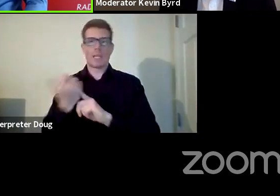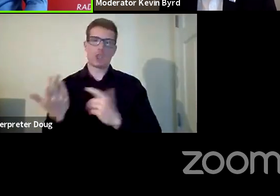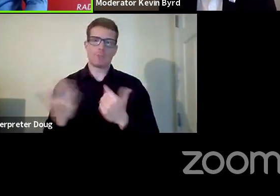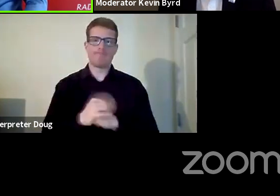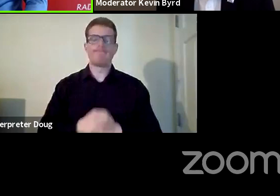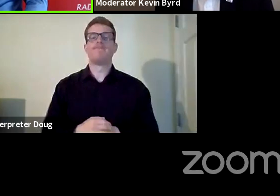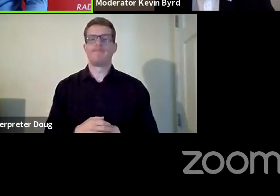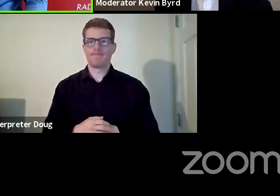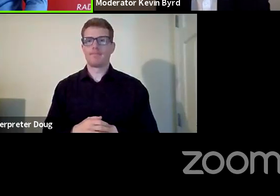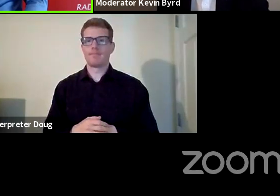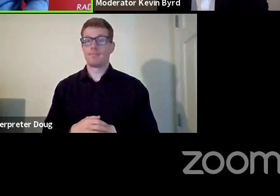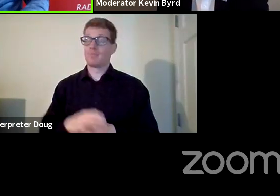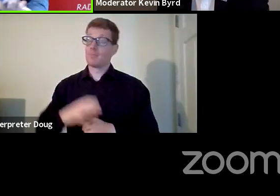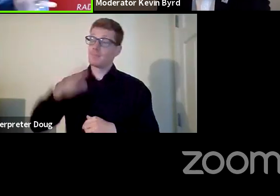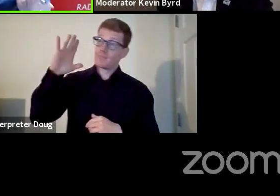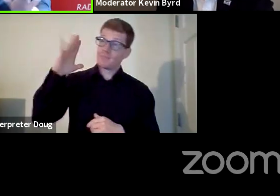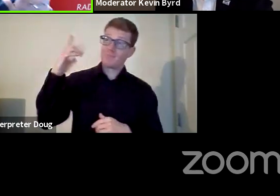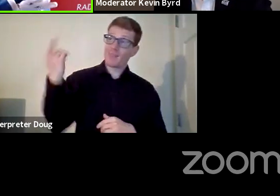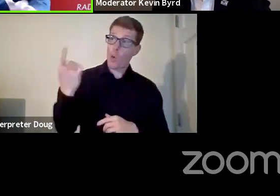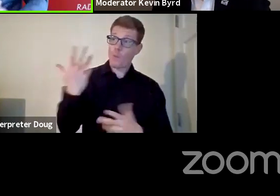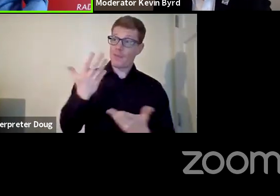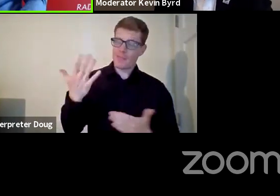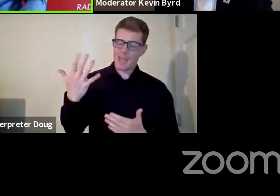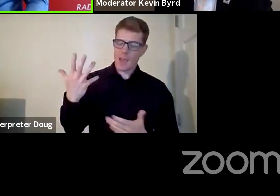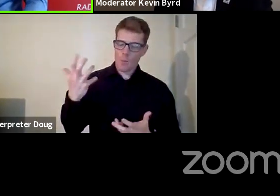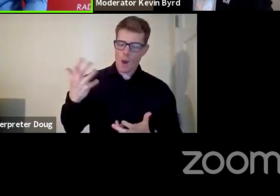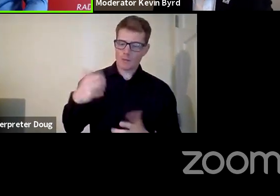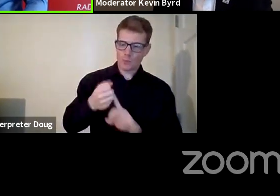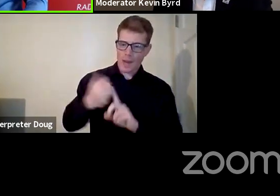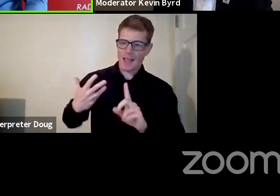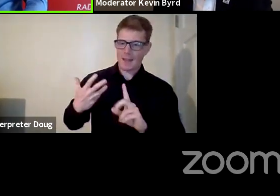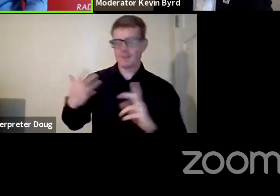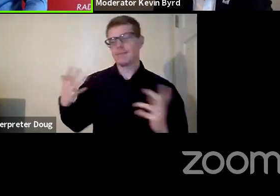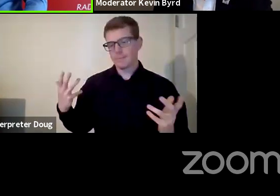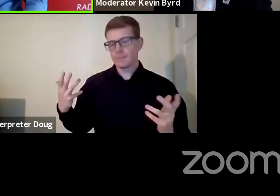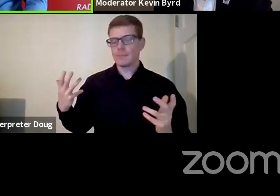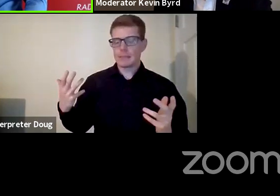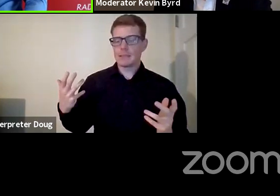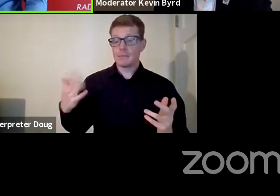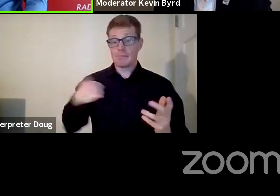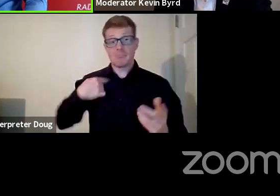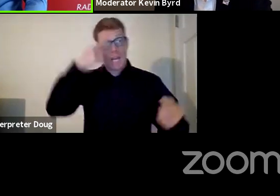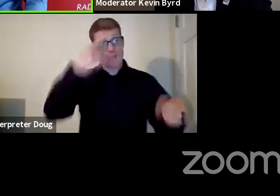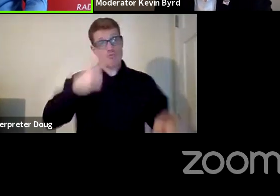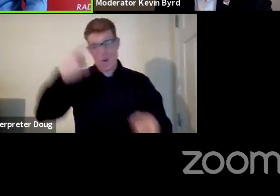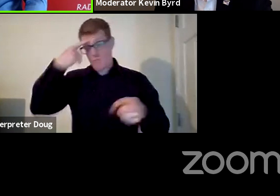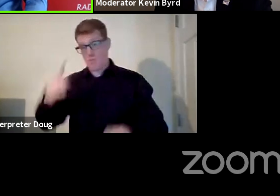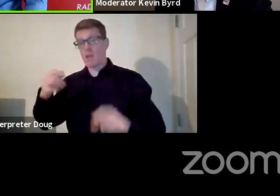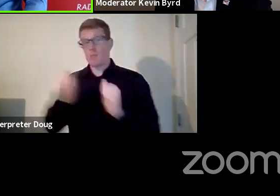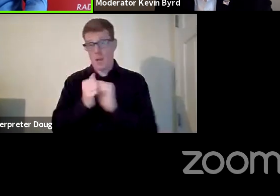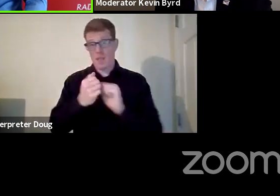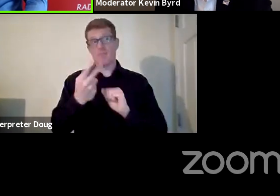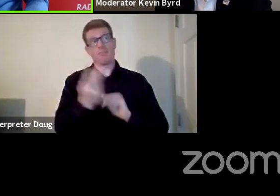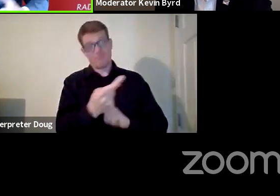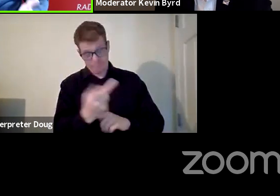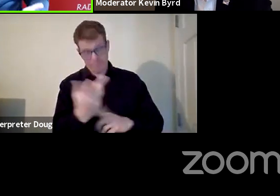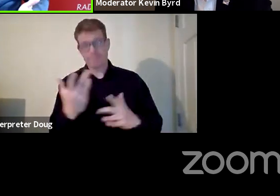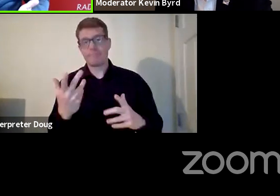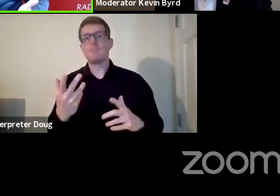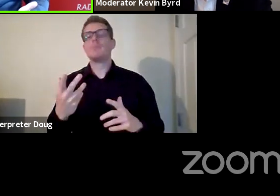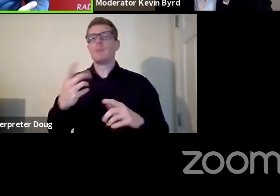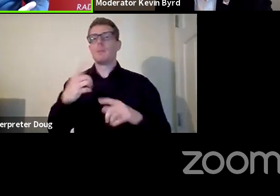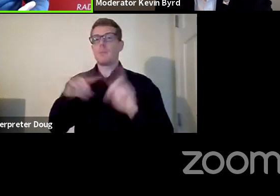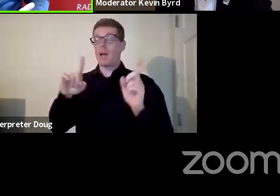Kevin, the only thing that I would add to that, because I agree with everything that both of my colleagues have shared, it really comes down to